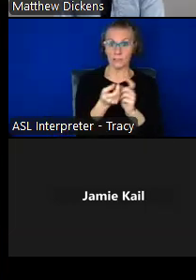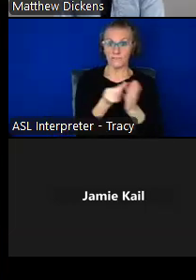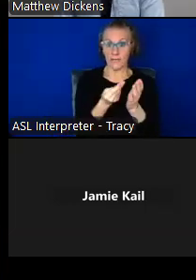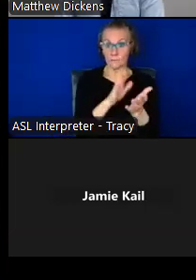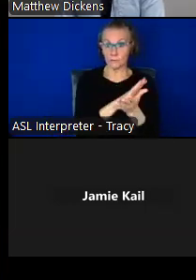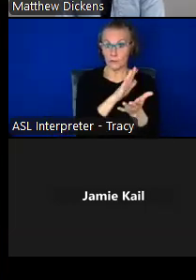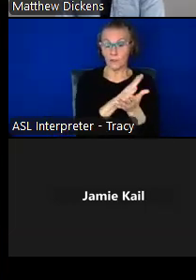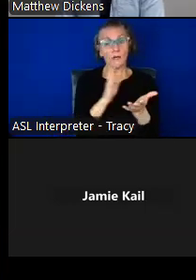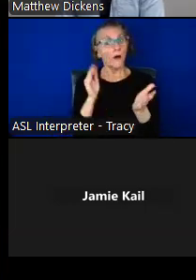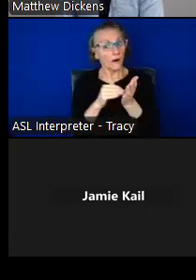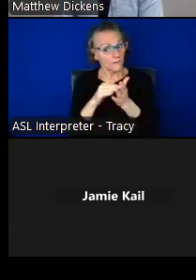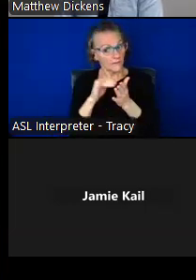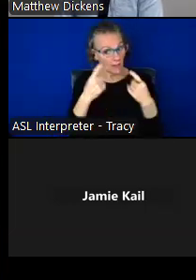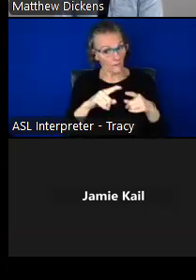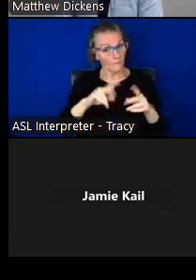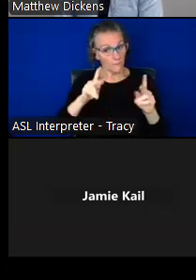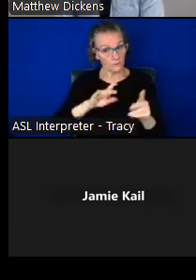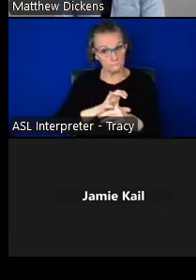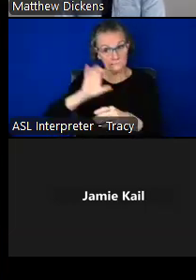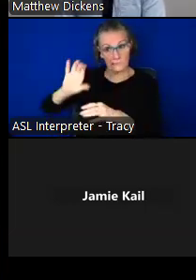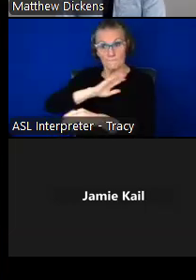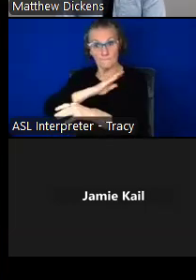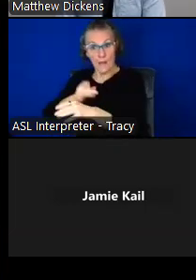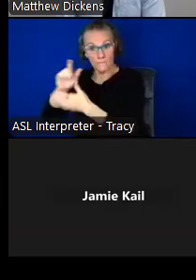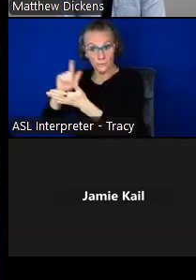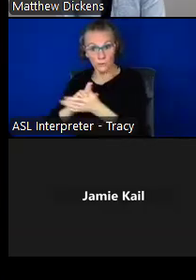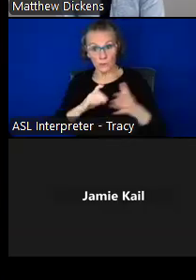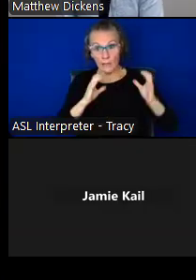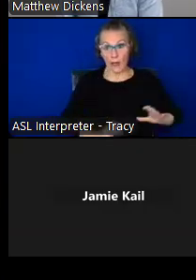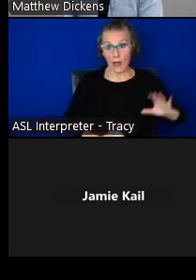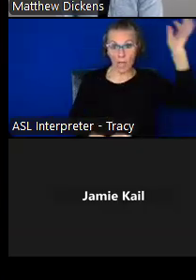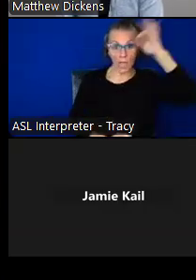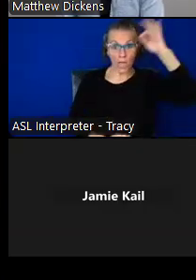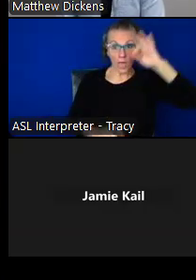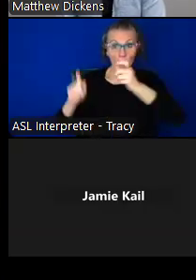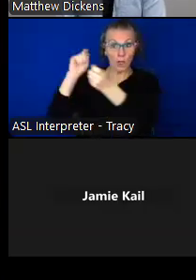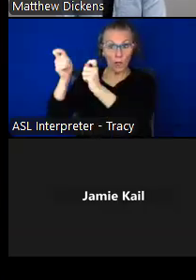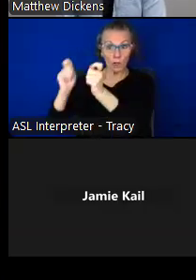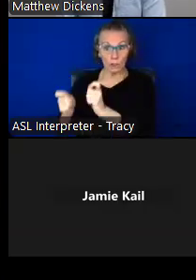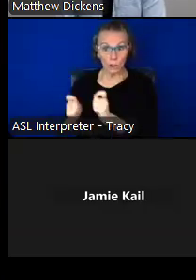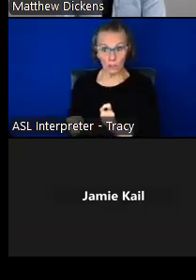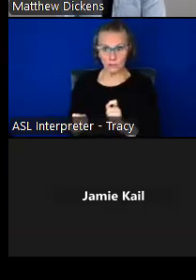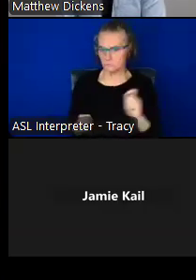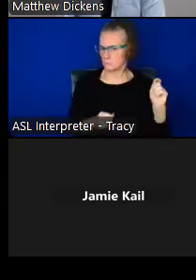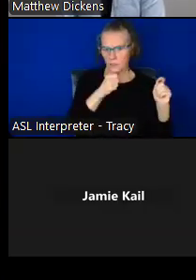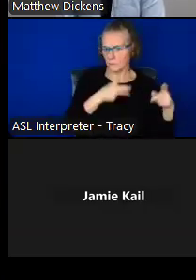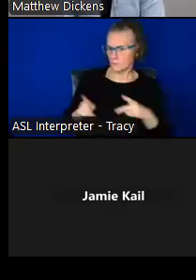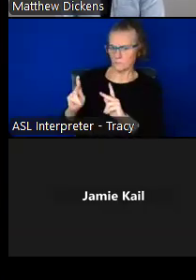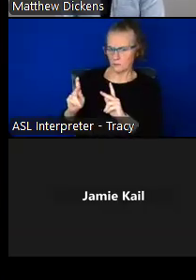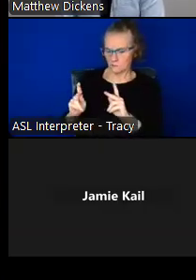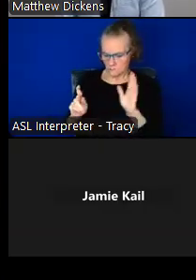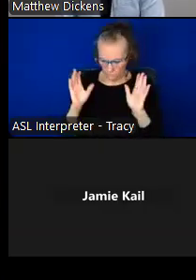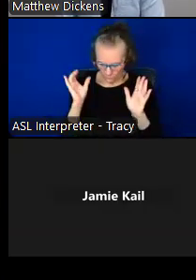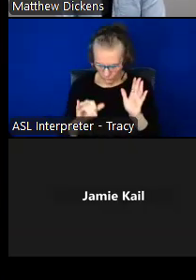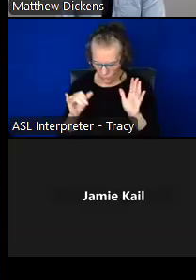when somebody has made a power of attorney and the client's not aware that these changes have been made without their consent. So these are